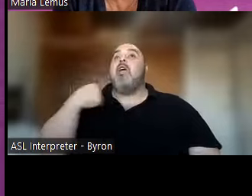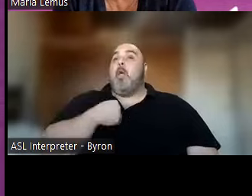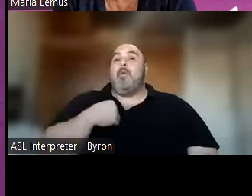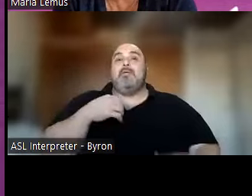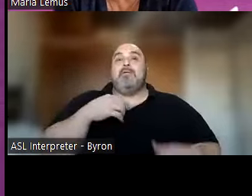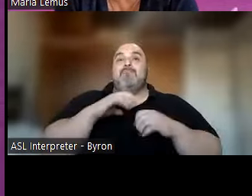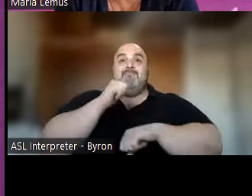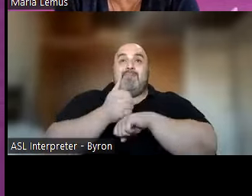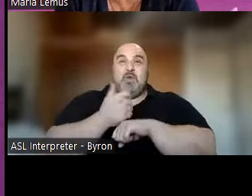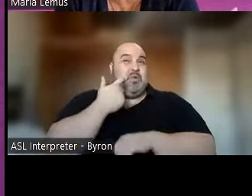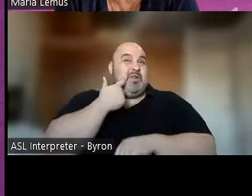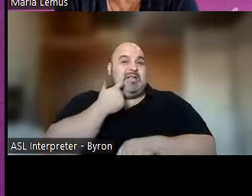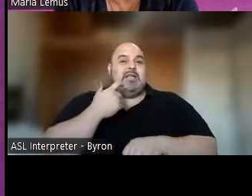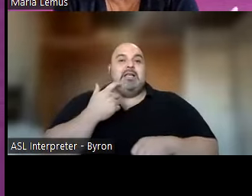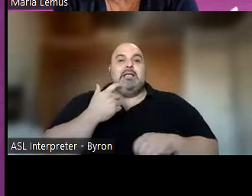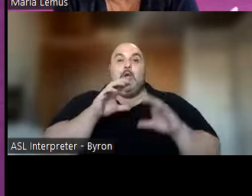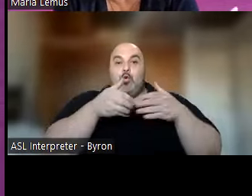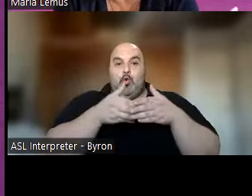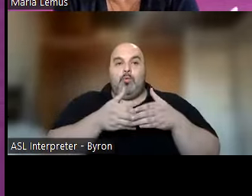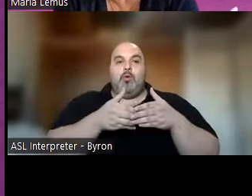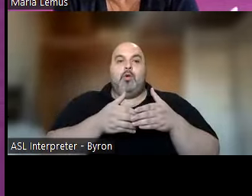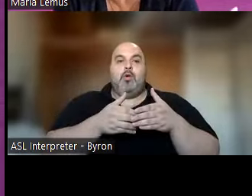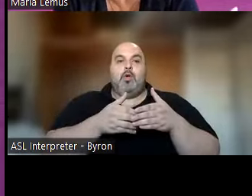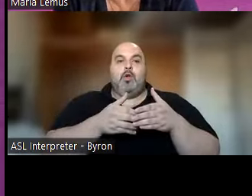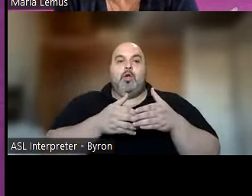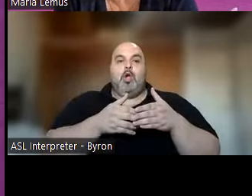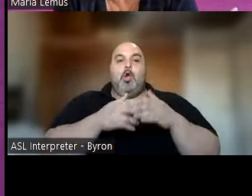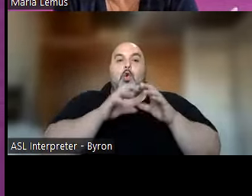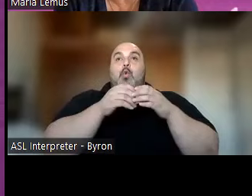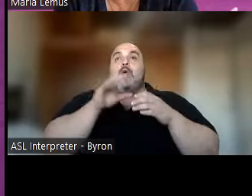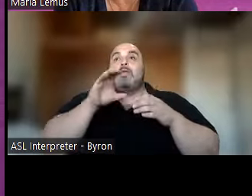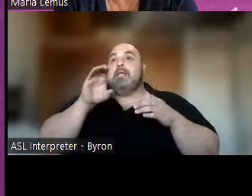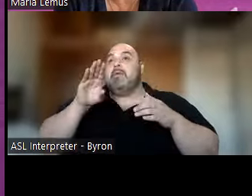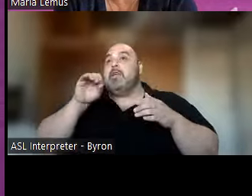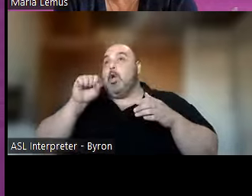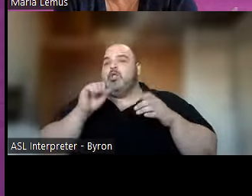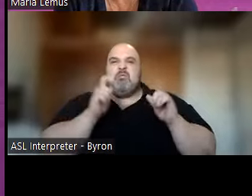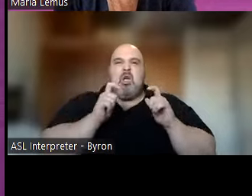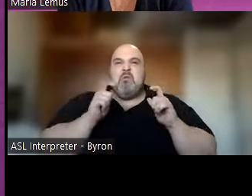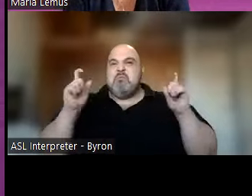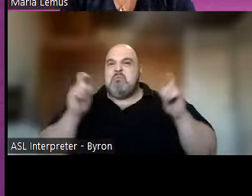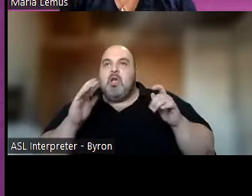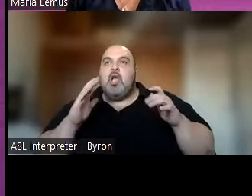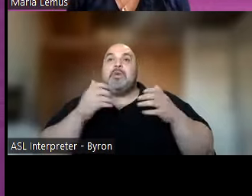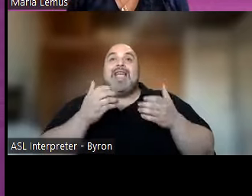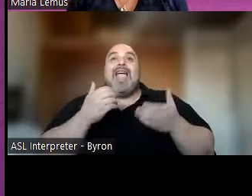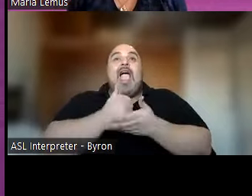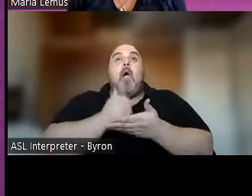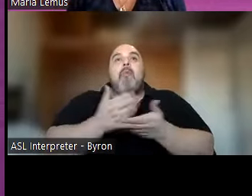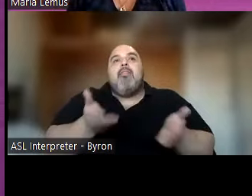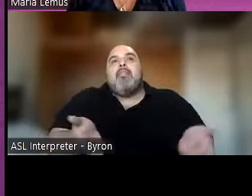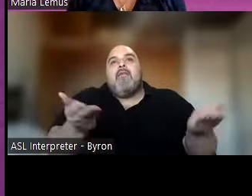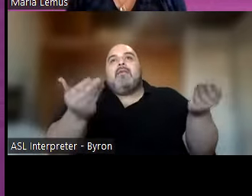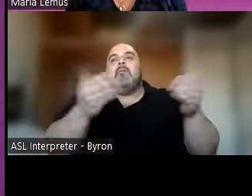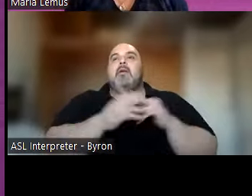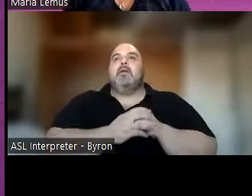is a group called La Alianza, which is a coalition of CBOs, small and medium-sized CBOs, so we can help lift up their